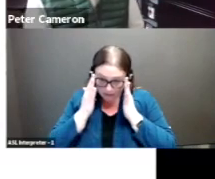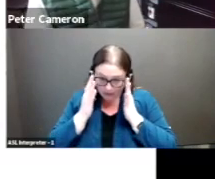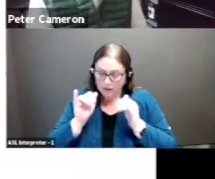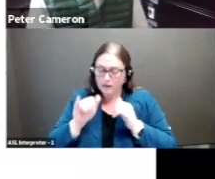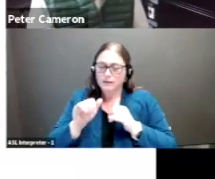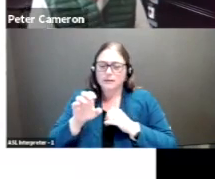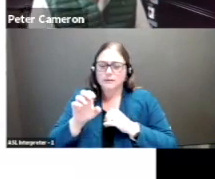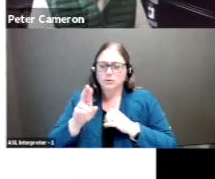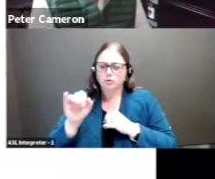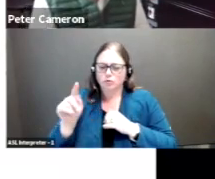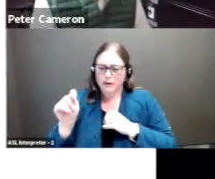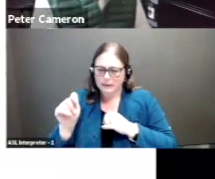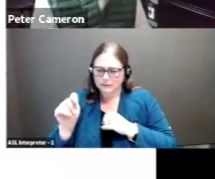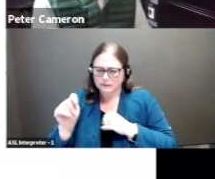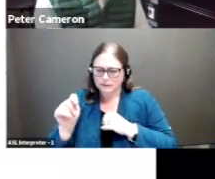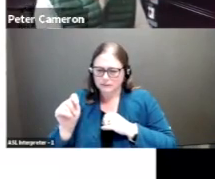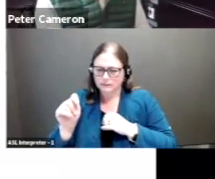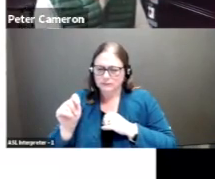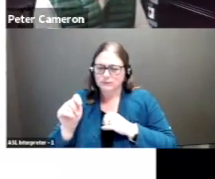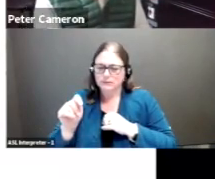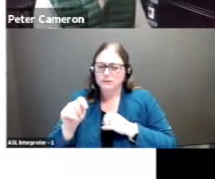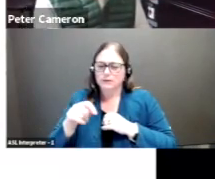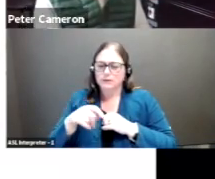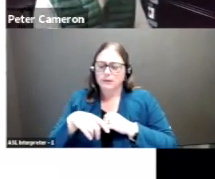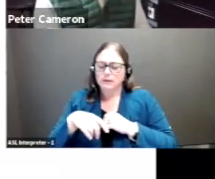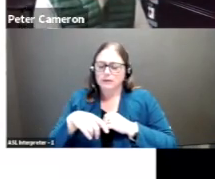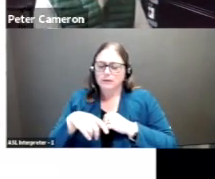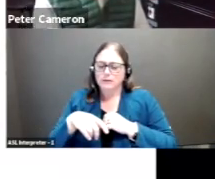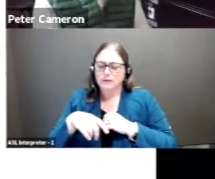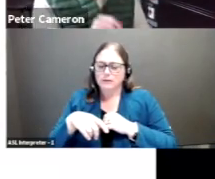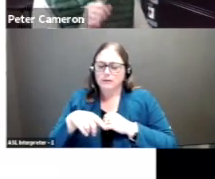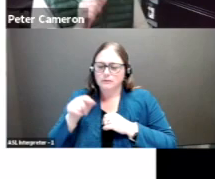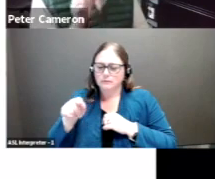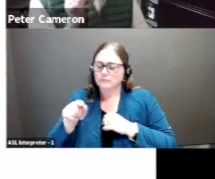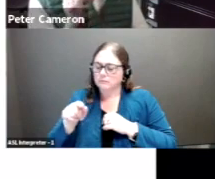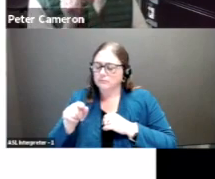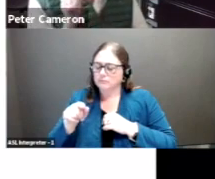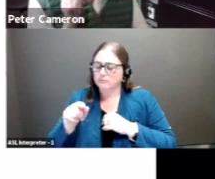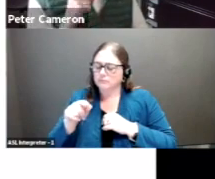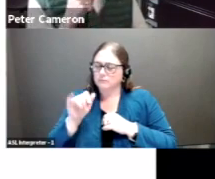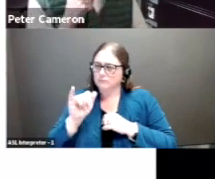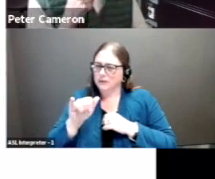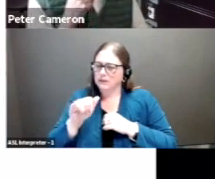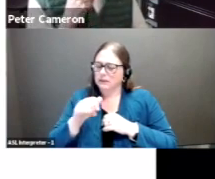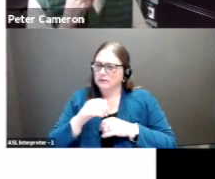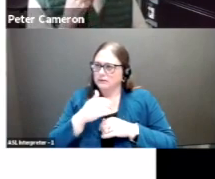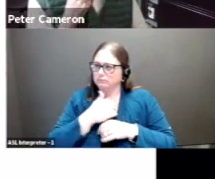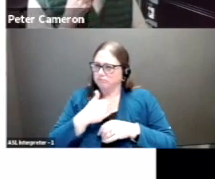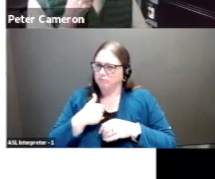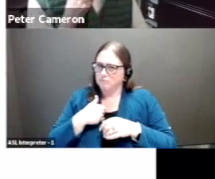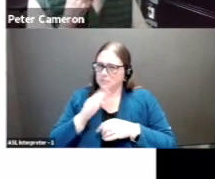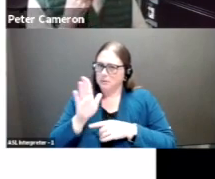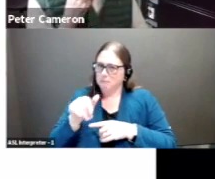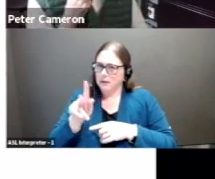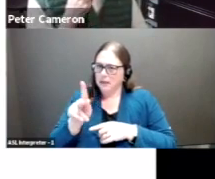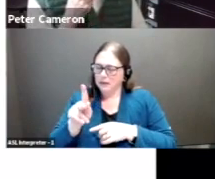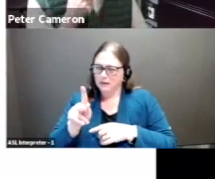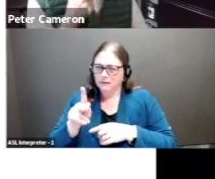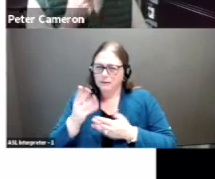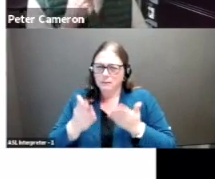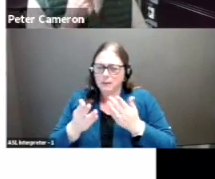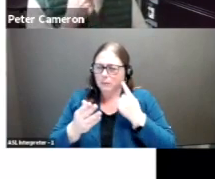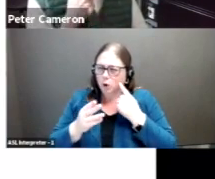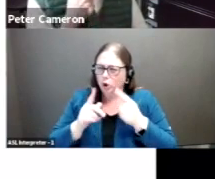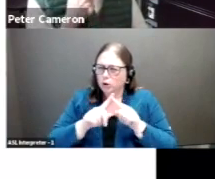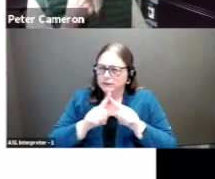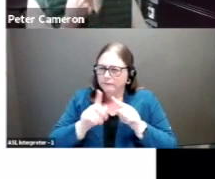it's a cooperative bank, and there are significant numbers of cooperatives. People have probably heard of